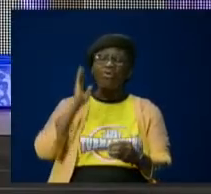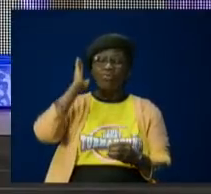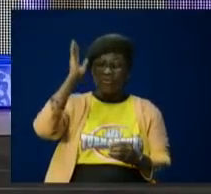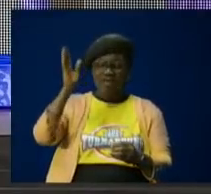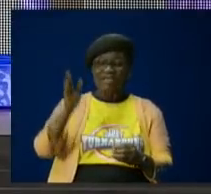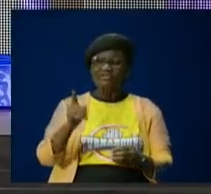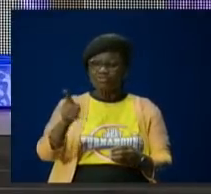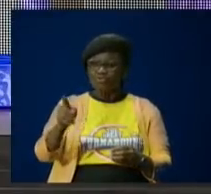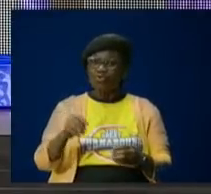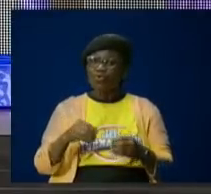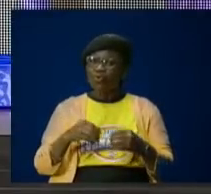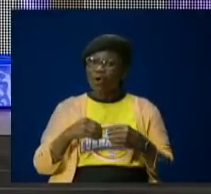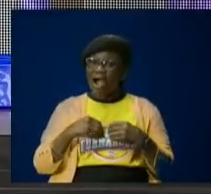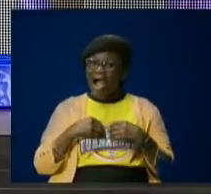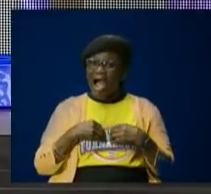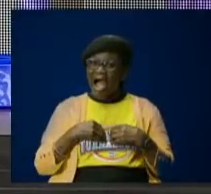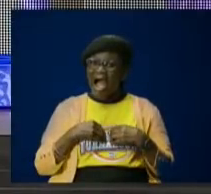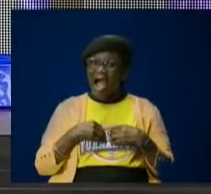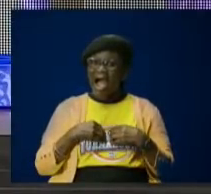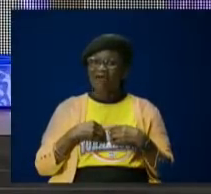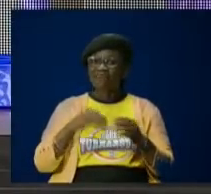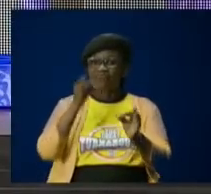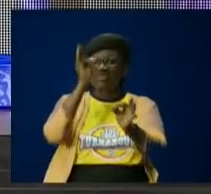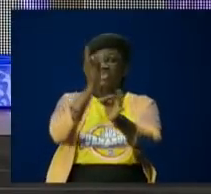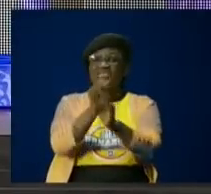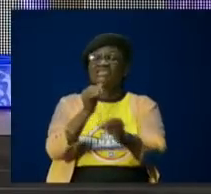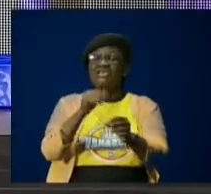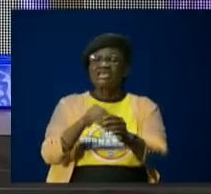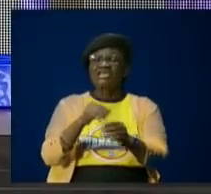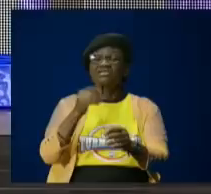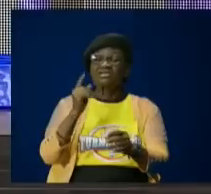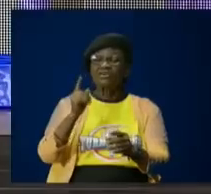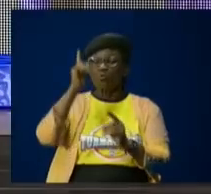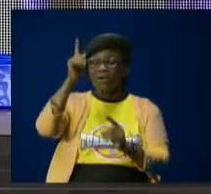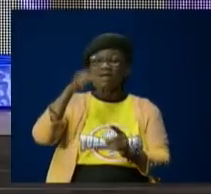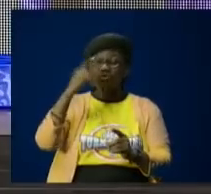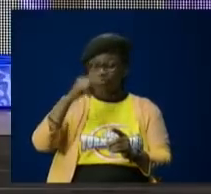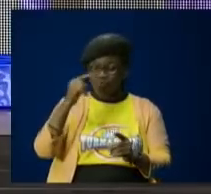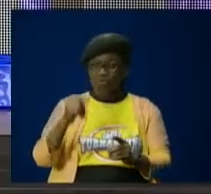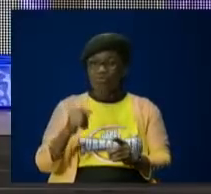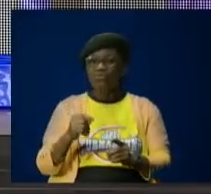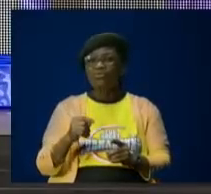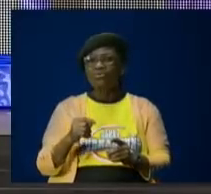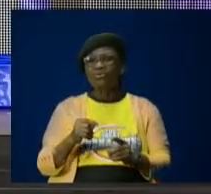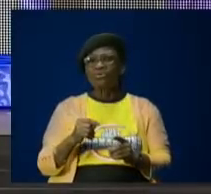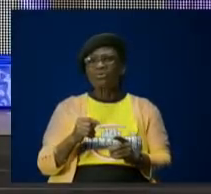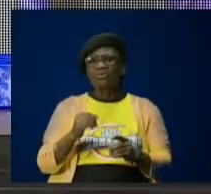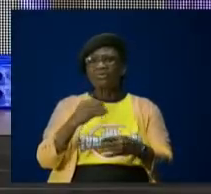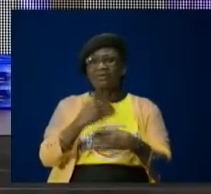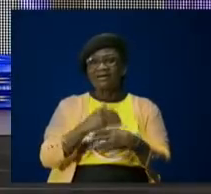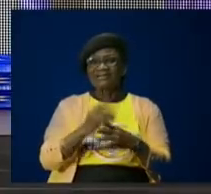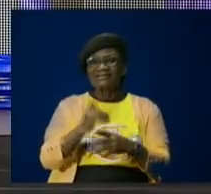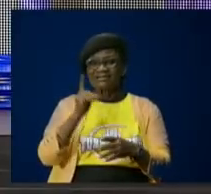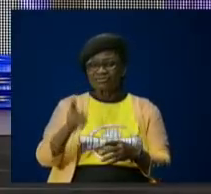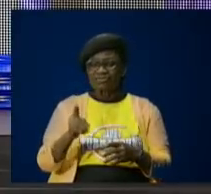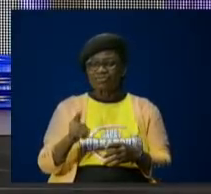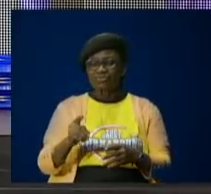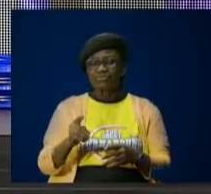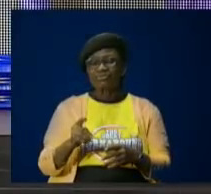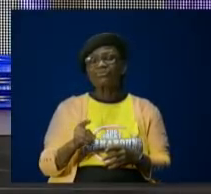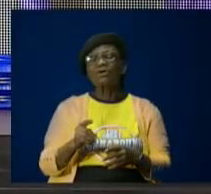God may allow a storm to come to teach you faith. Number